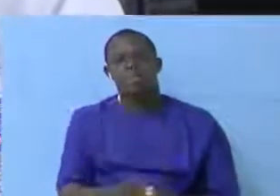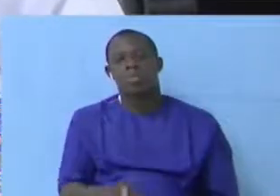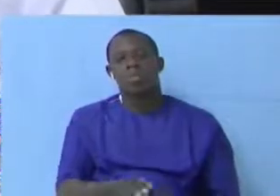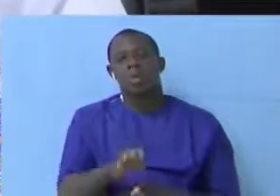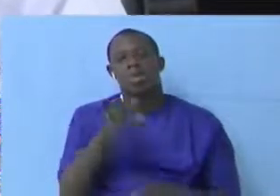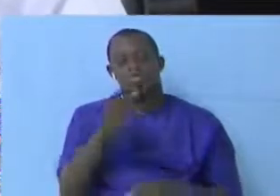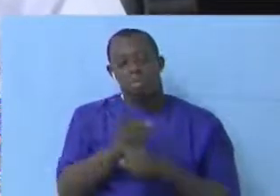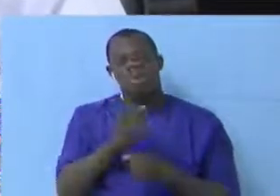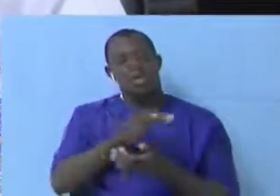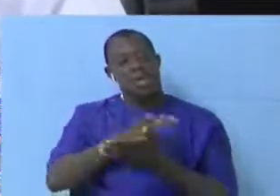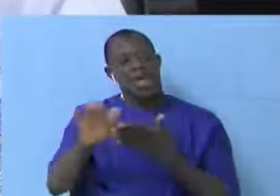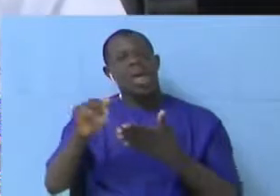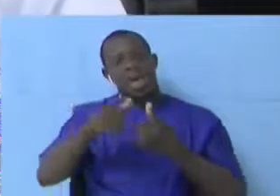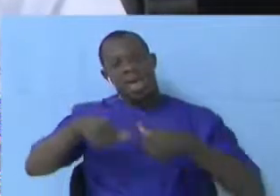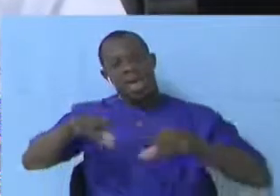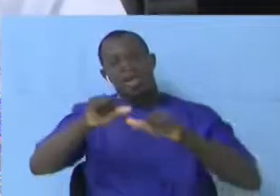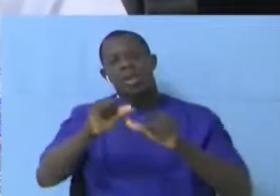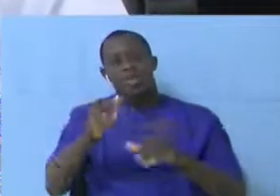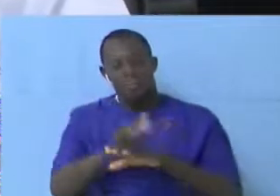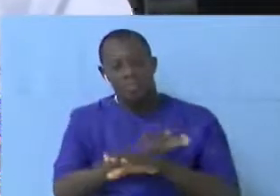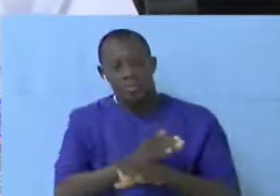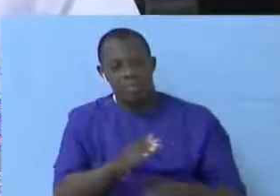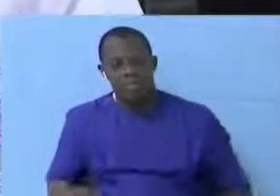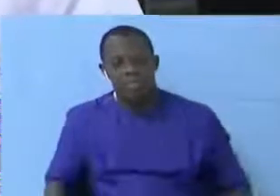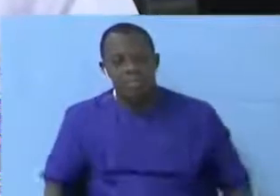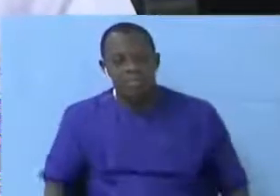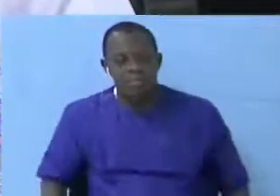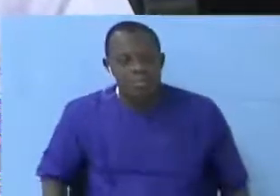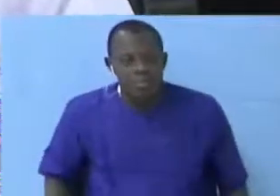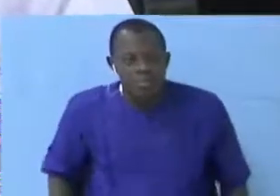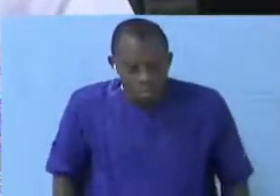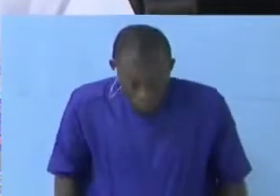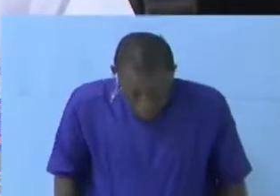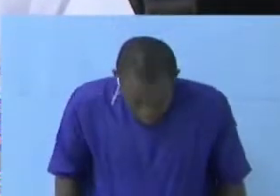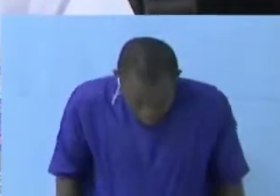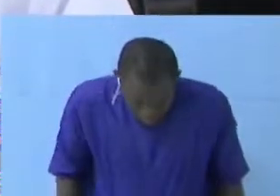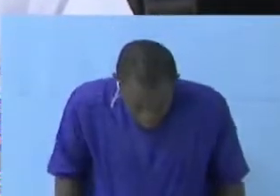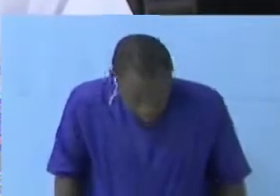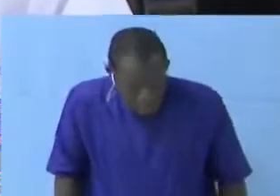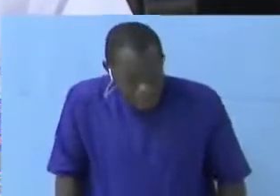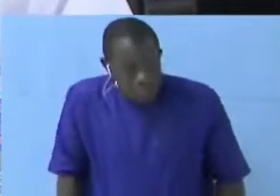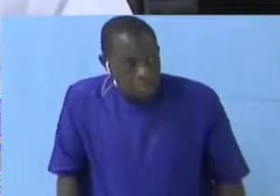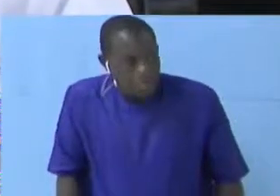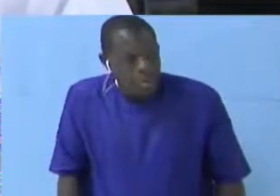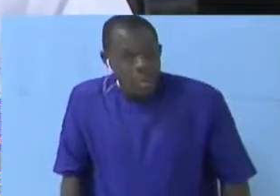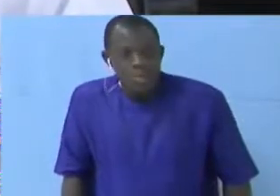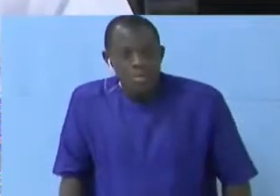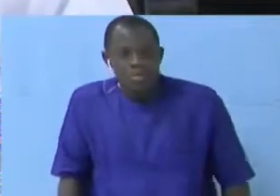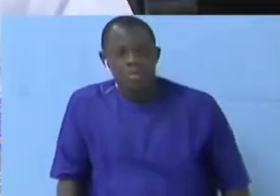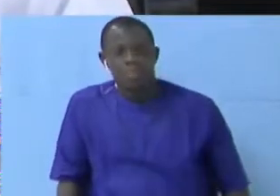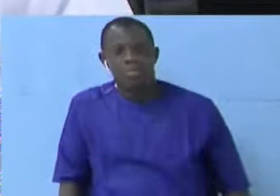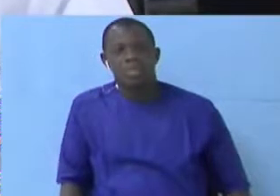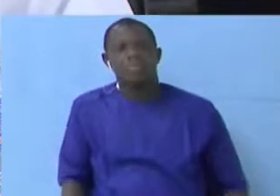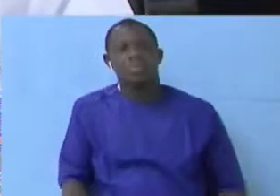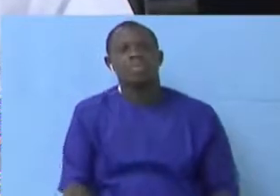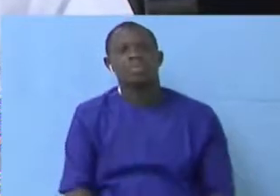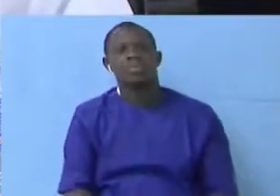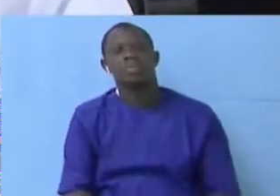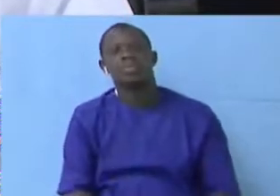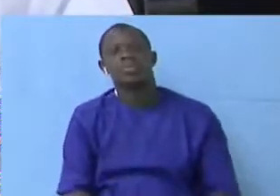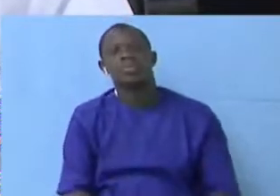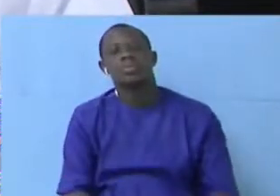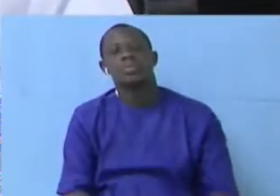inola. Allow the interpreter now to interpret that. What I am saying is that if